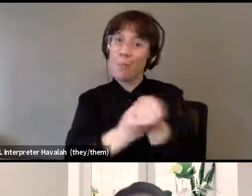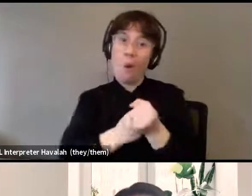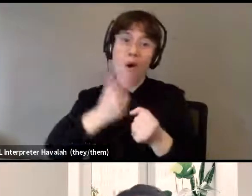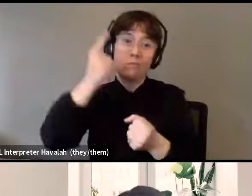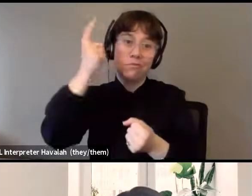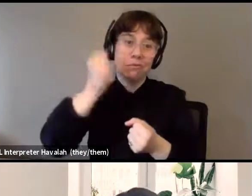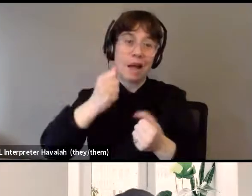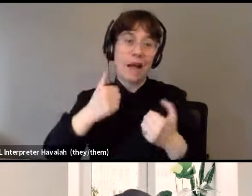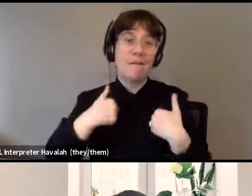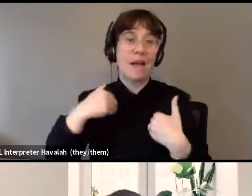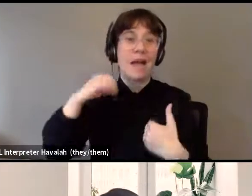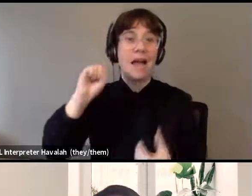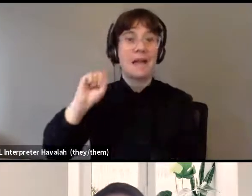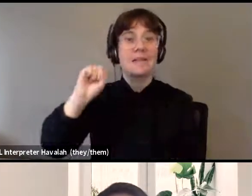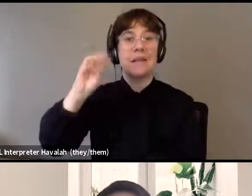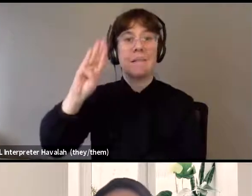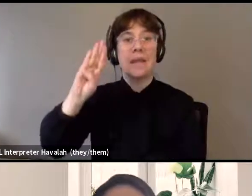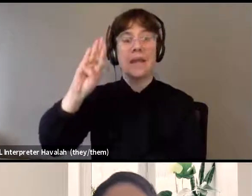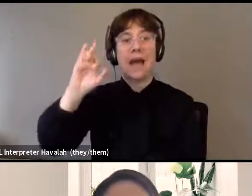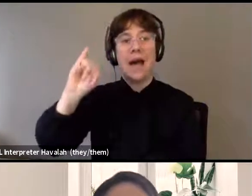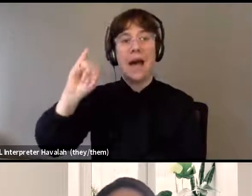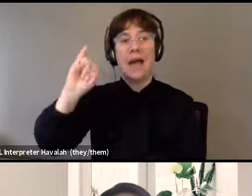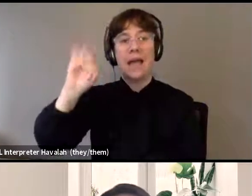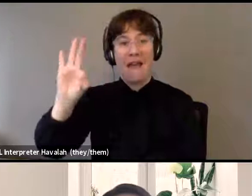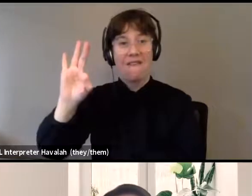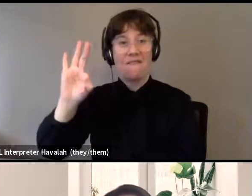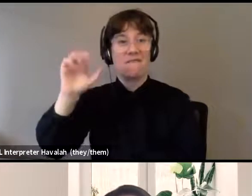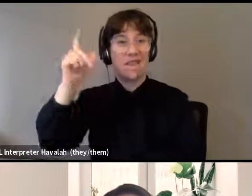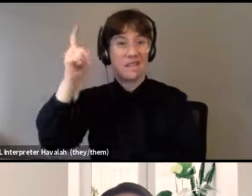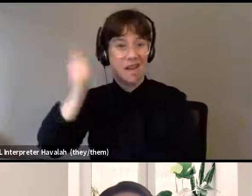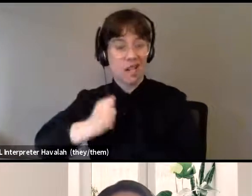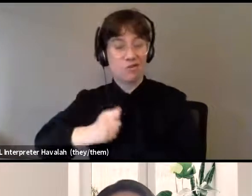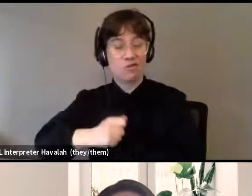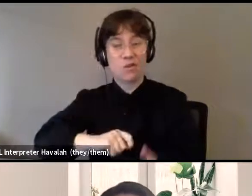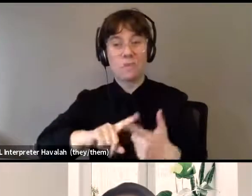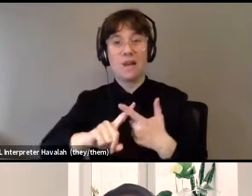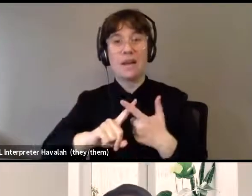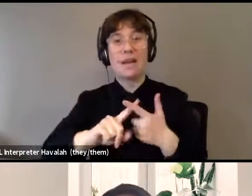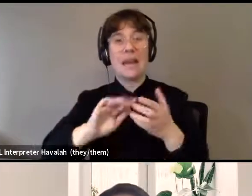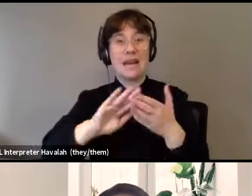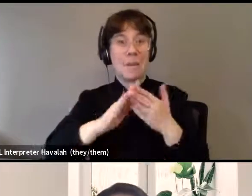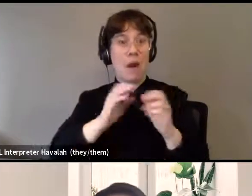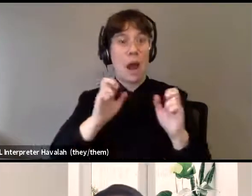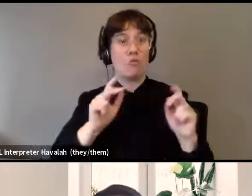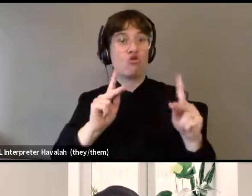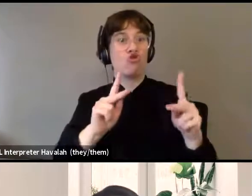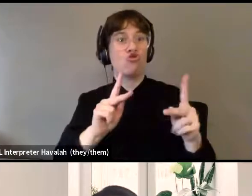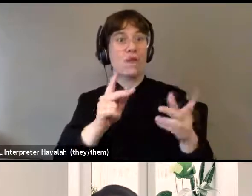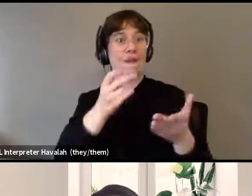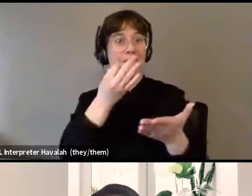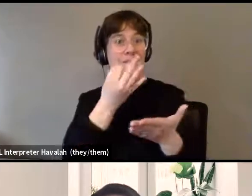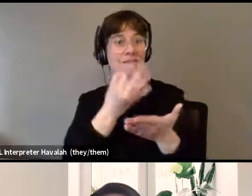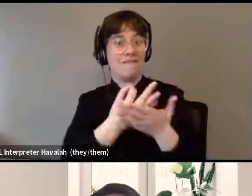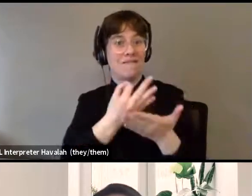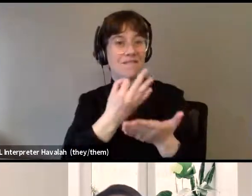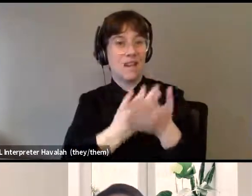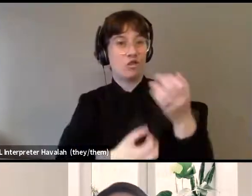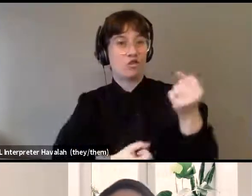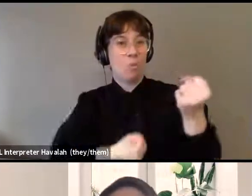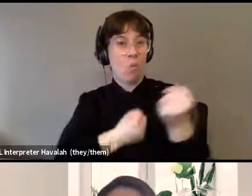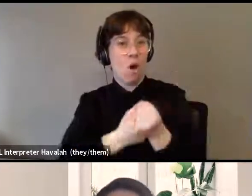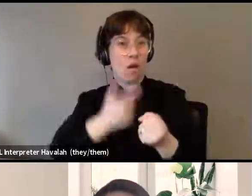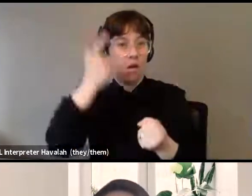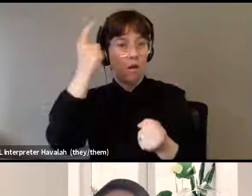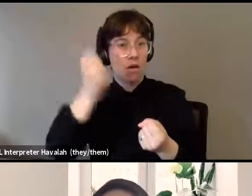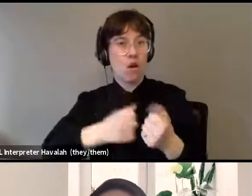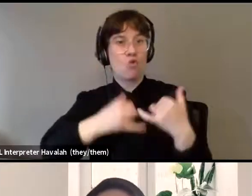is SBIF funding. There is Neighborhood Opportunity Fund funding. So right